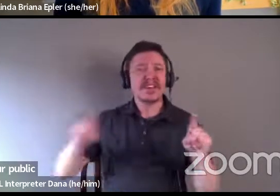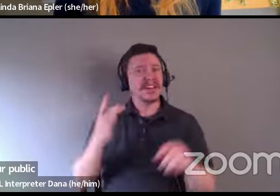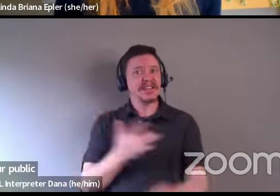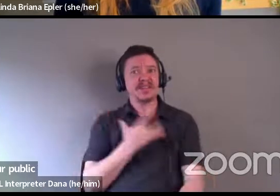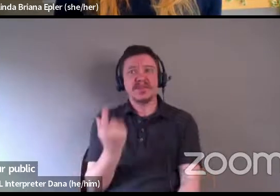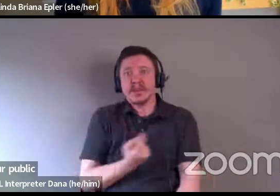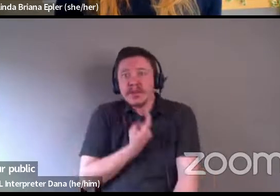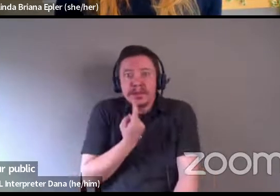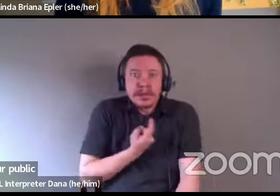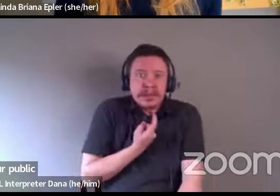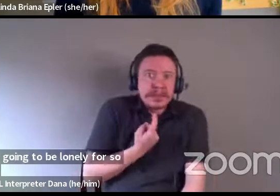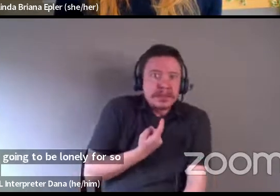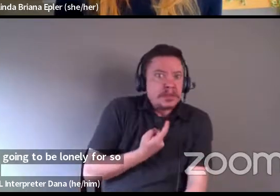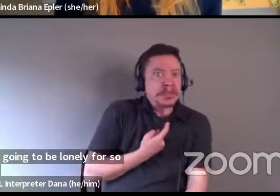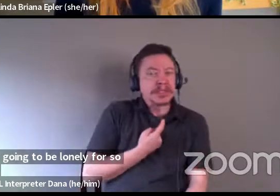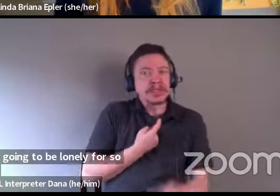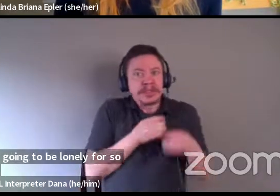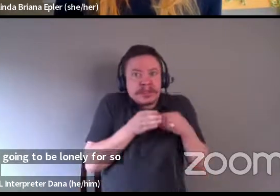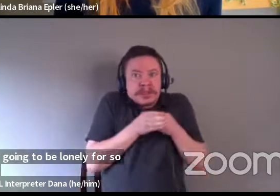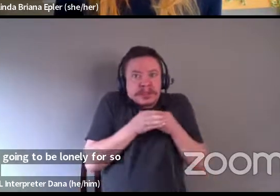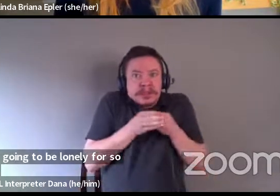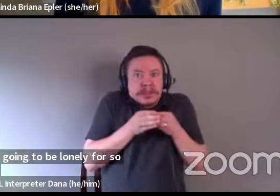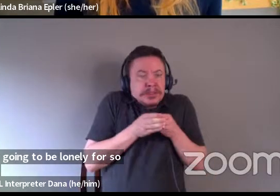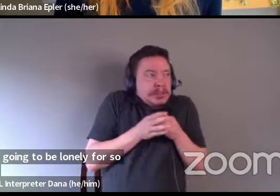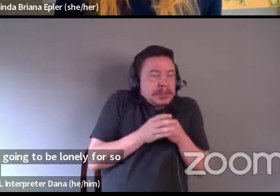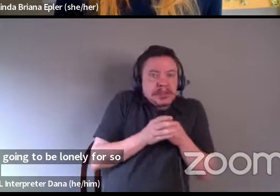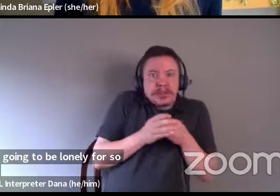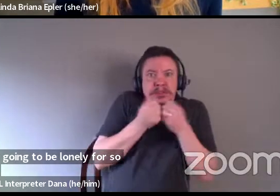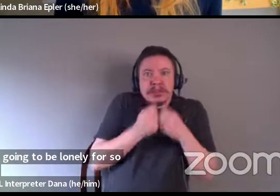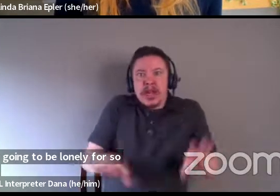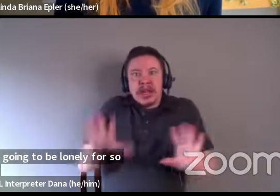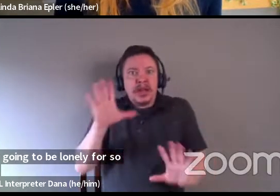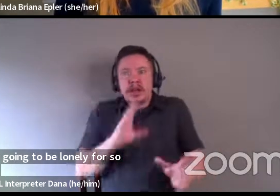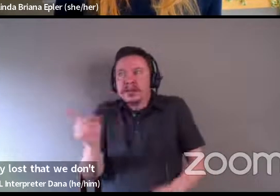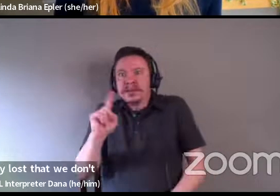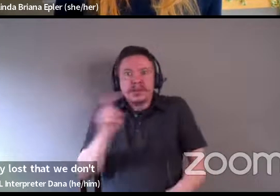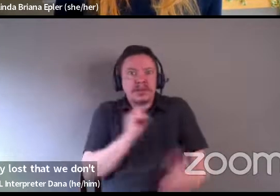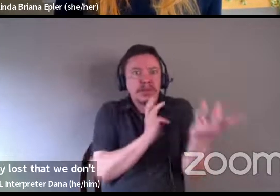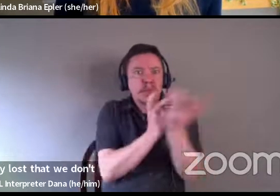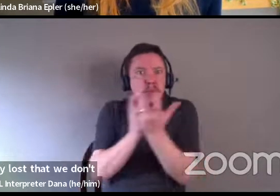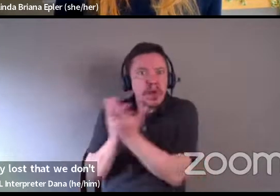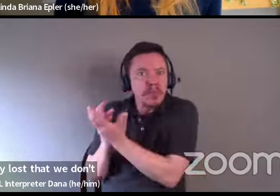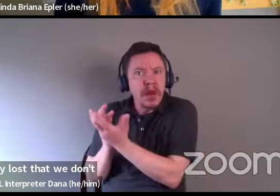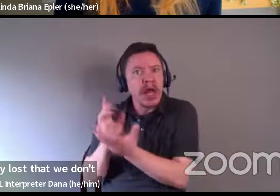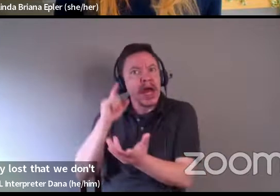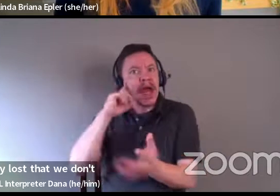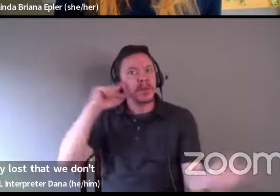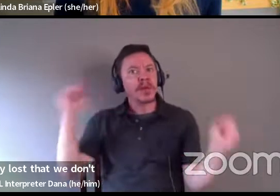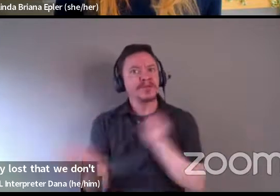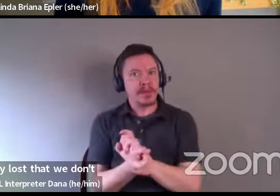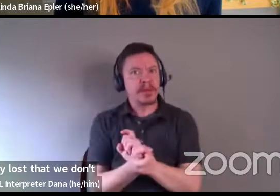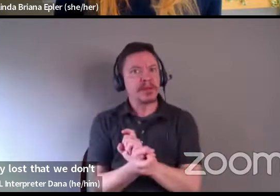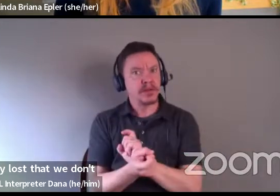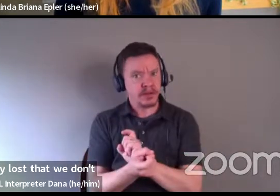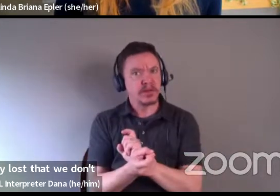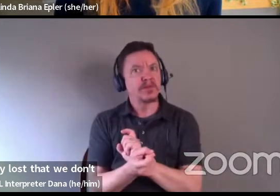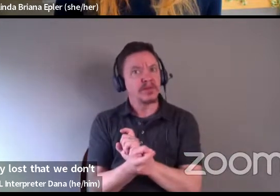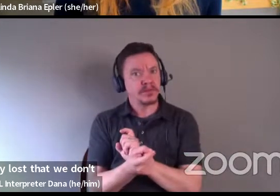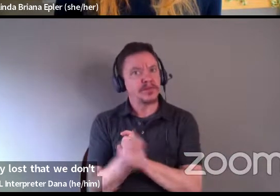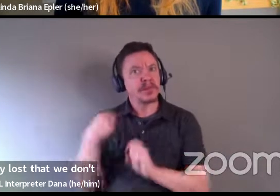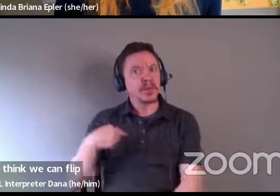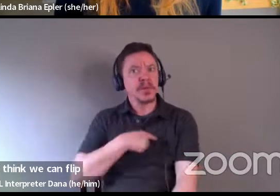feel really lost that we don't belong anywhere. And I think we can flip it. I think we can